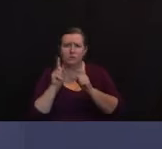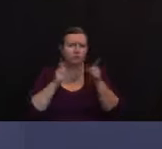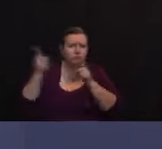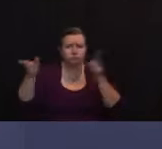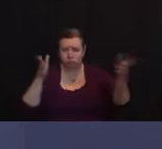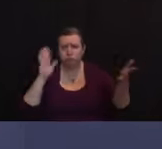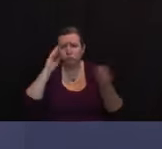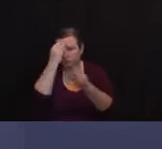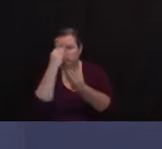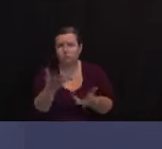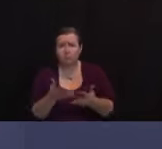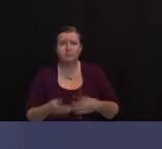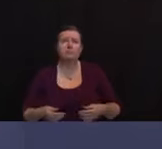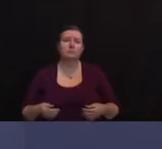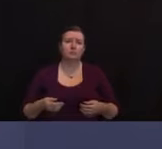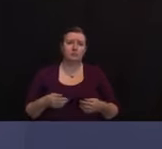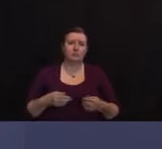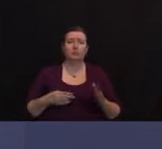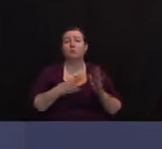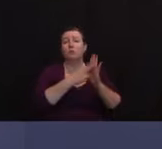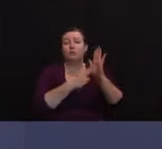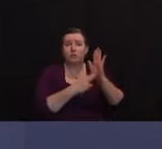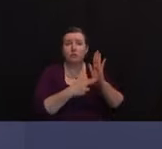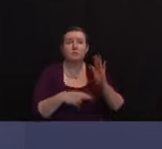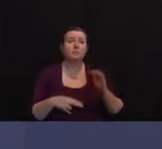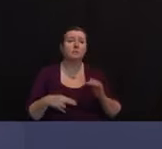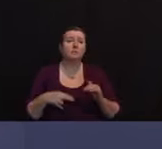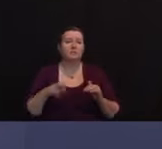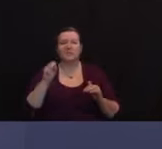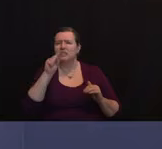status, in addition to scheduling appointments.